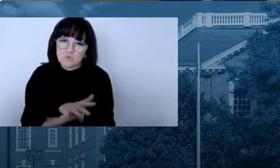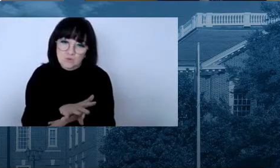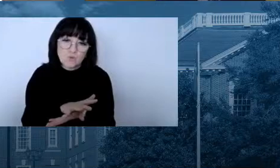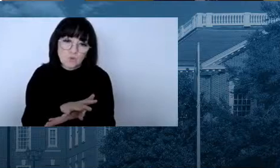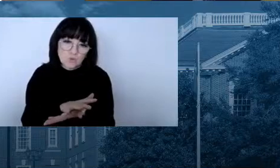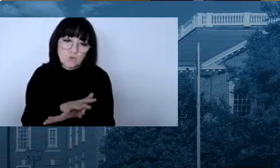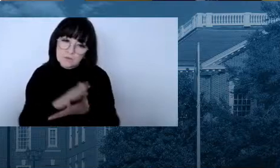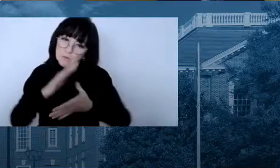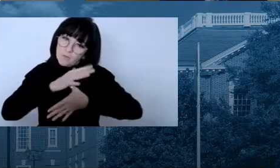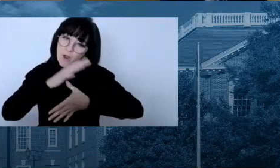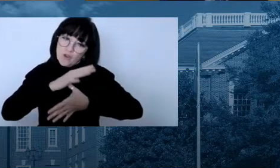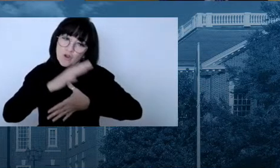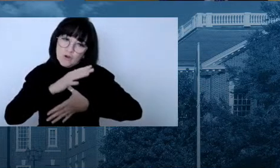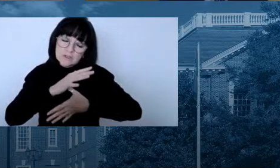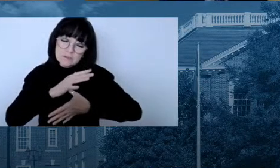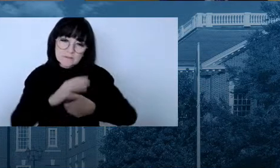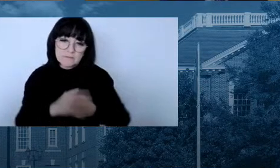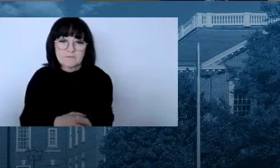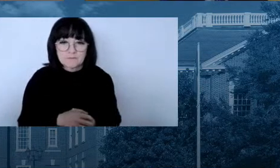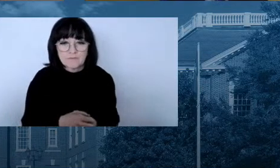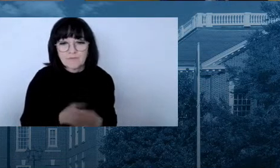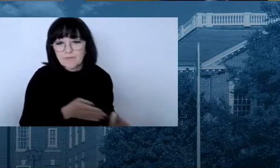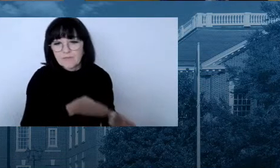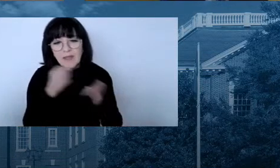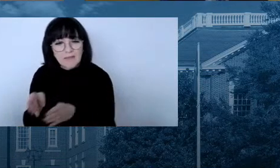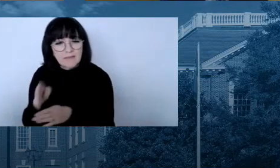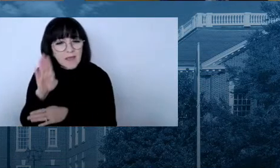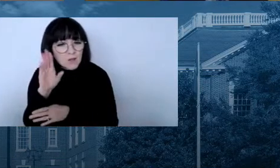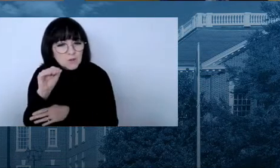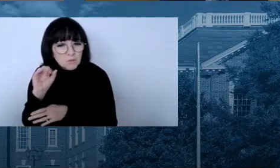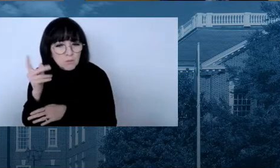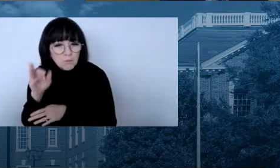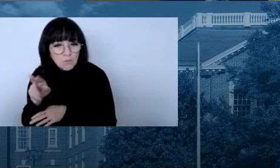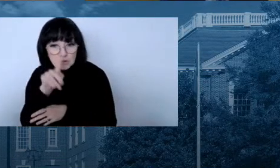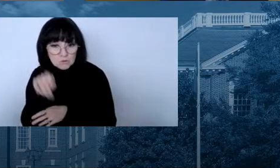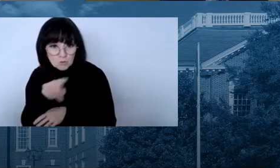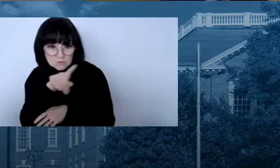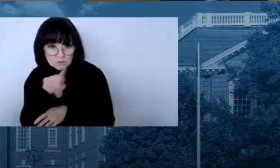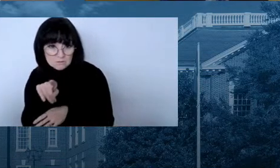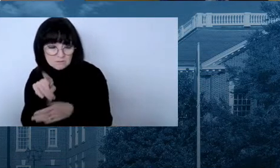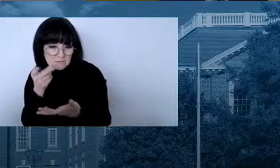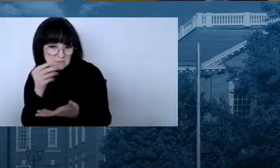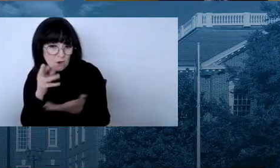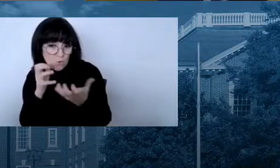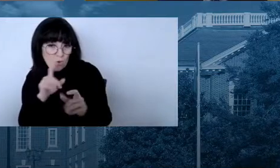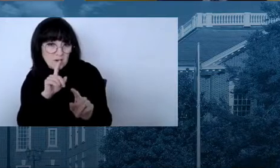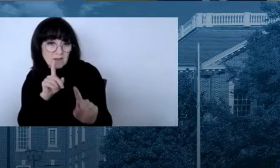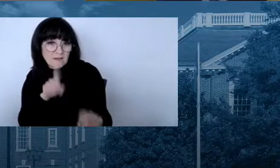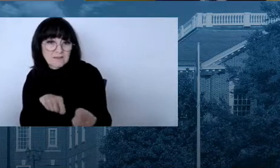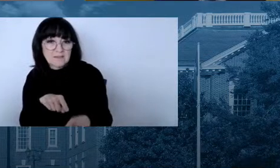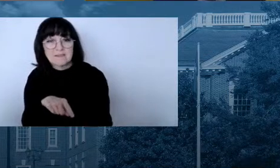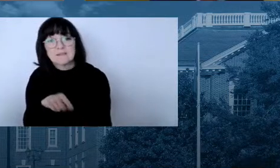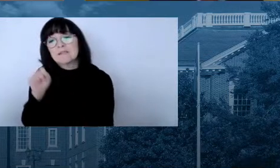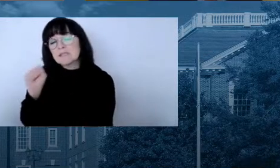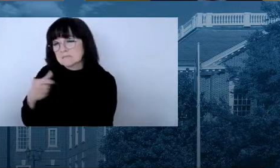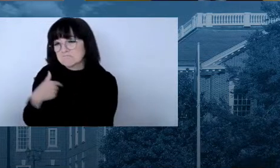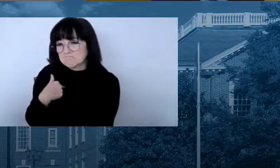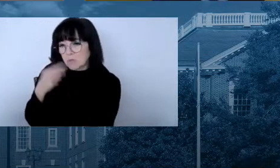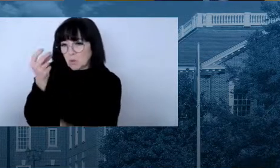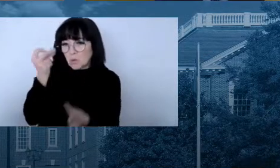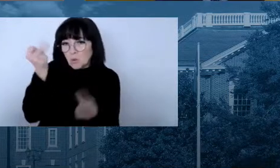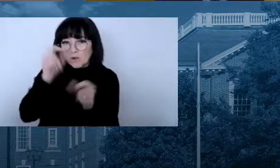with boosters. I'll turn it over to whoever else wants to answer that question. I'll just make a quick comment on that, Governor.